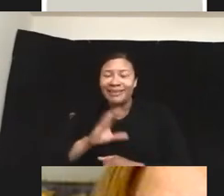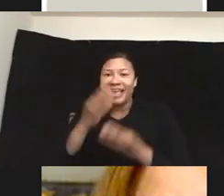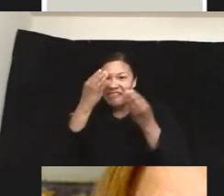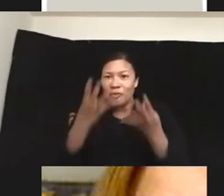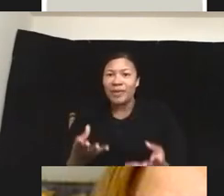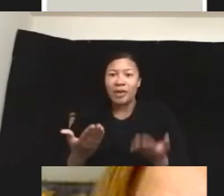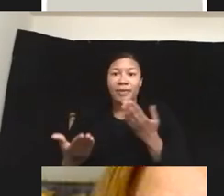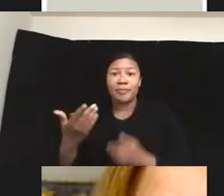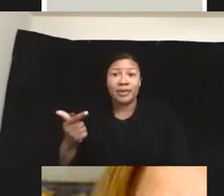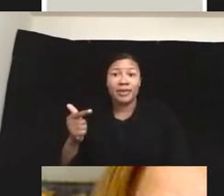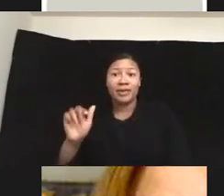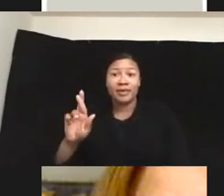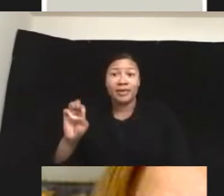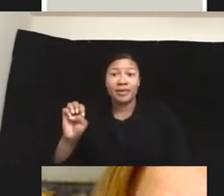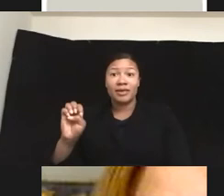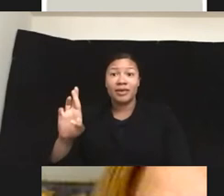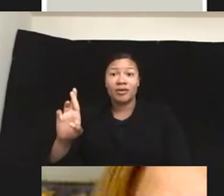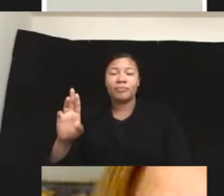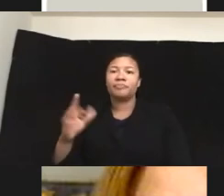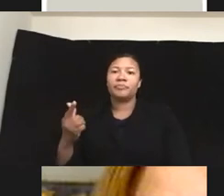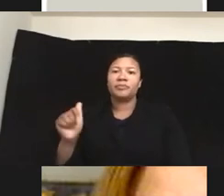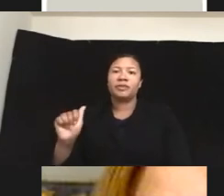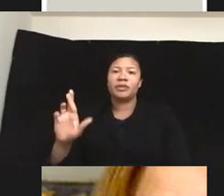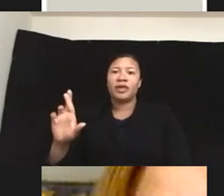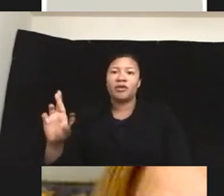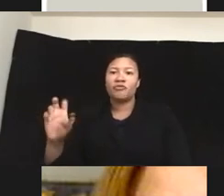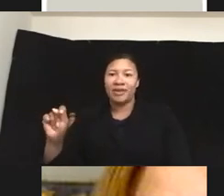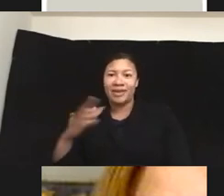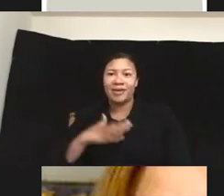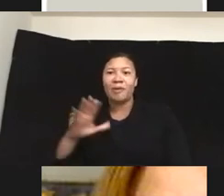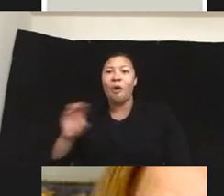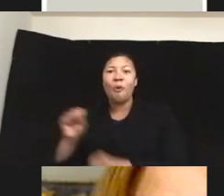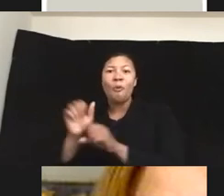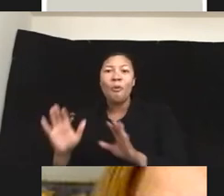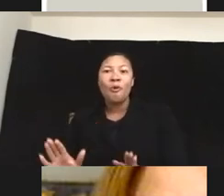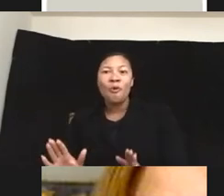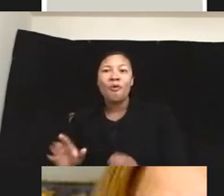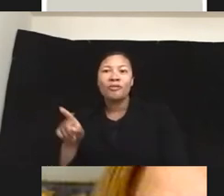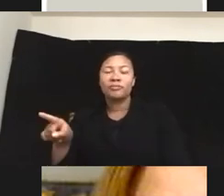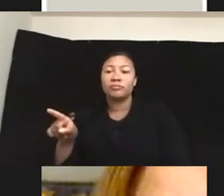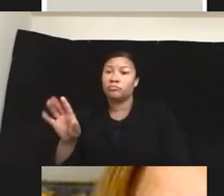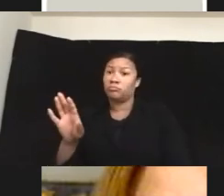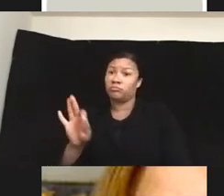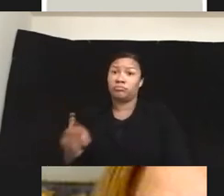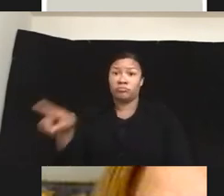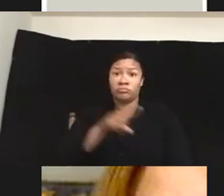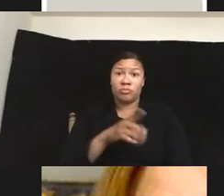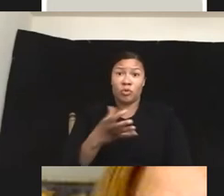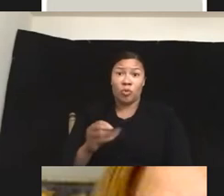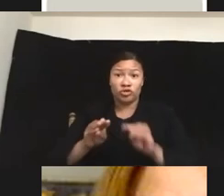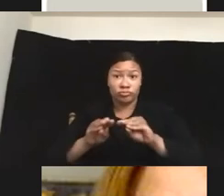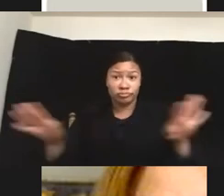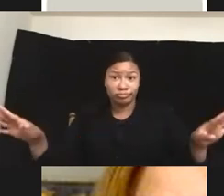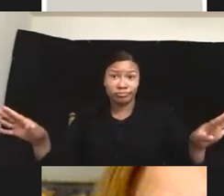Garrett, my co-organizer, do you know for people who do want to disseminate this